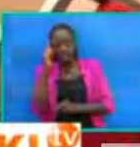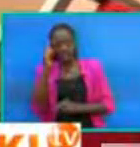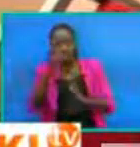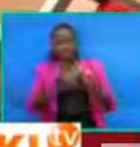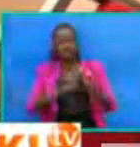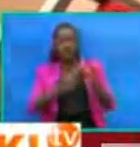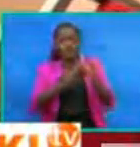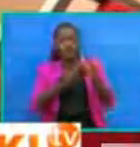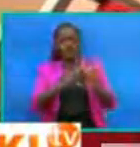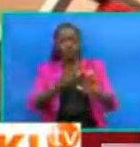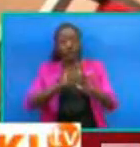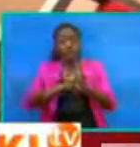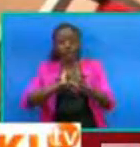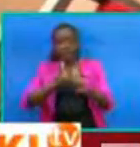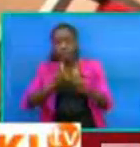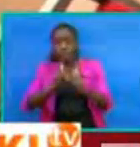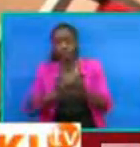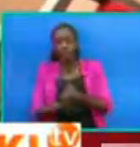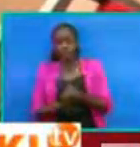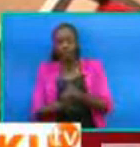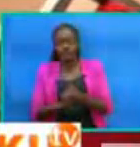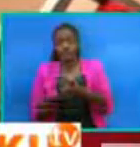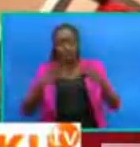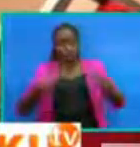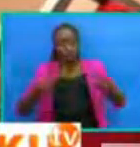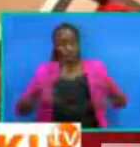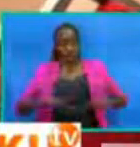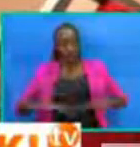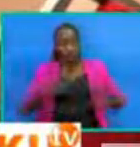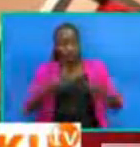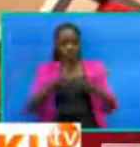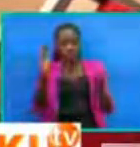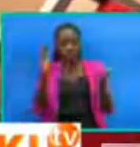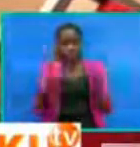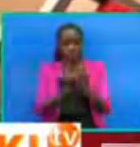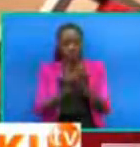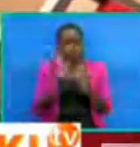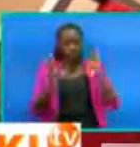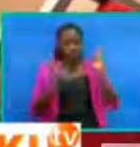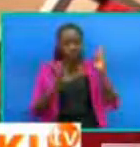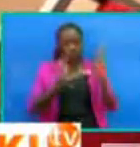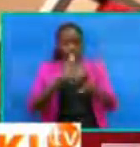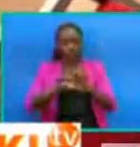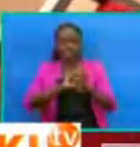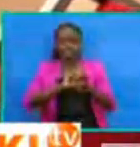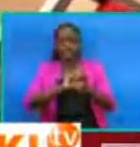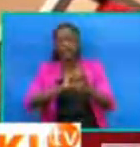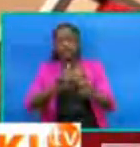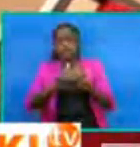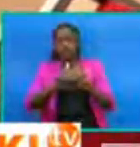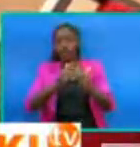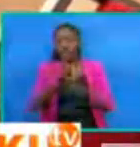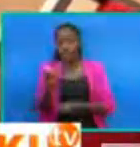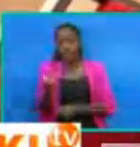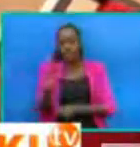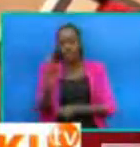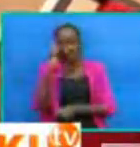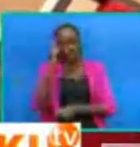the softwares rather than real physical thing that we are used to? Is it worrying the sports person globally? Just your